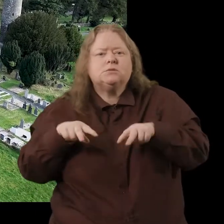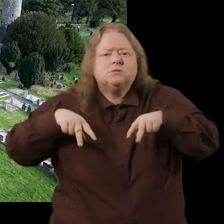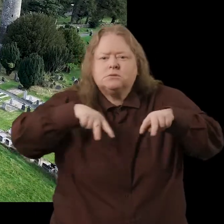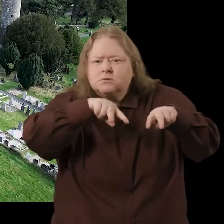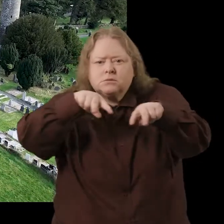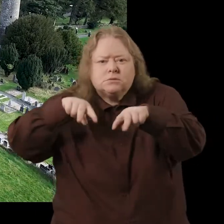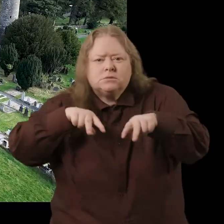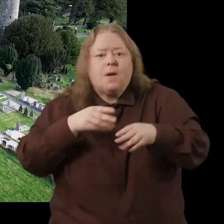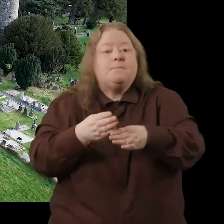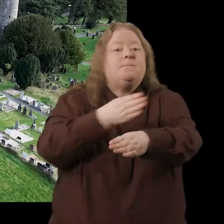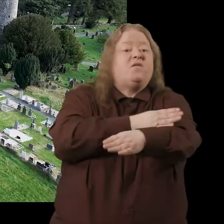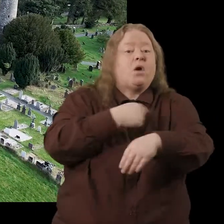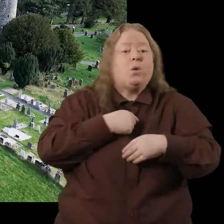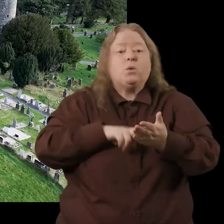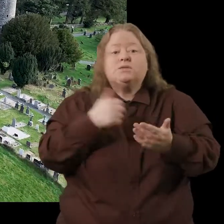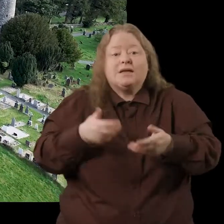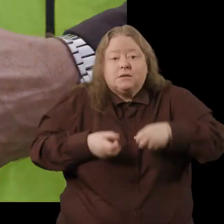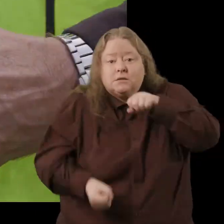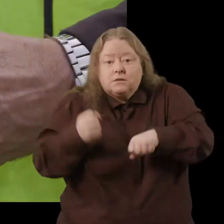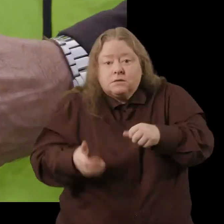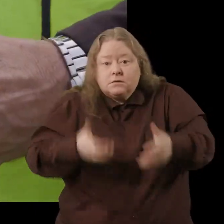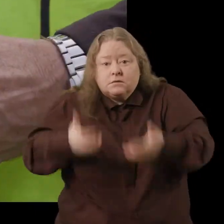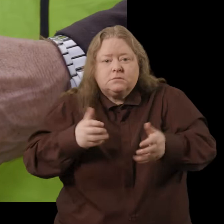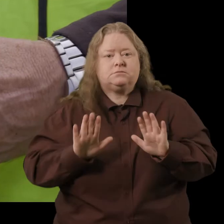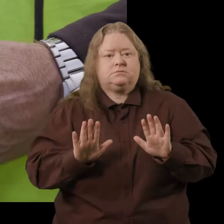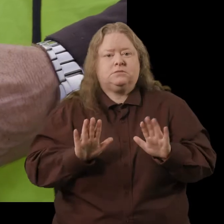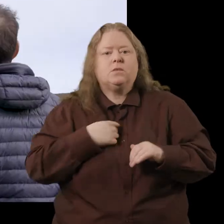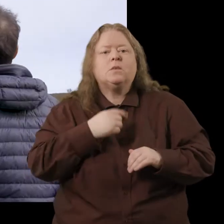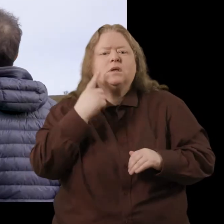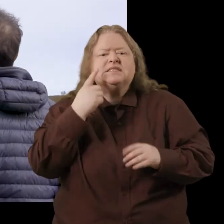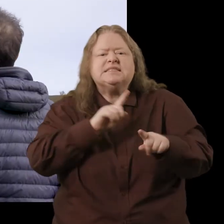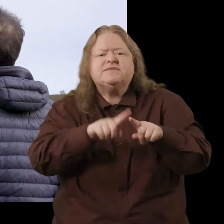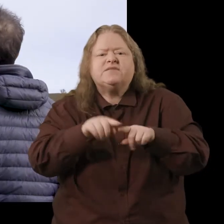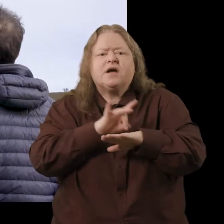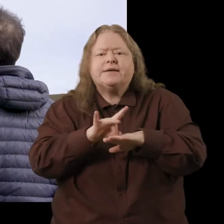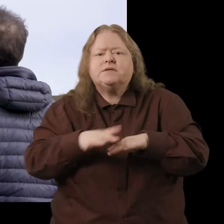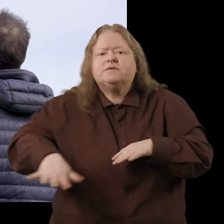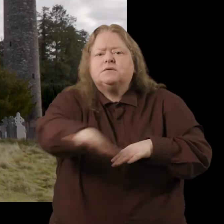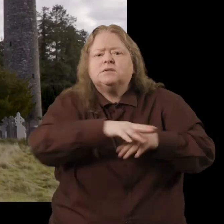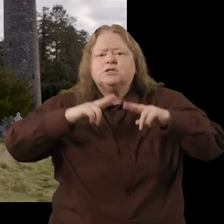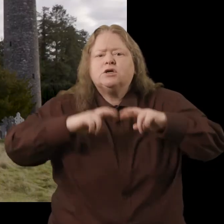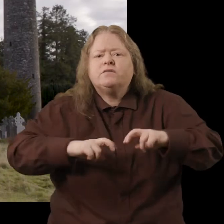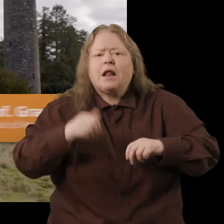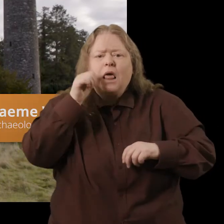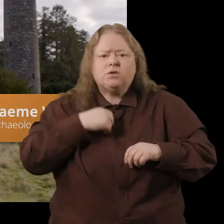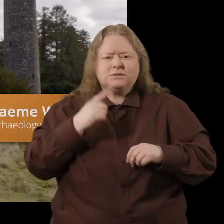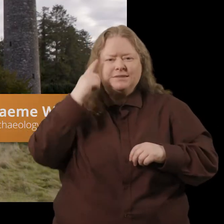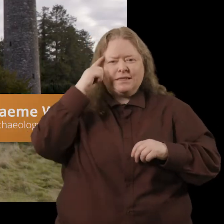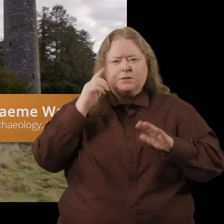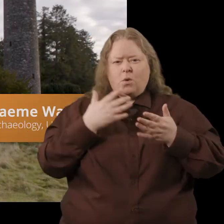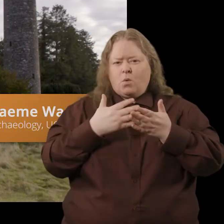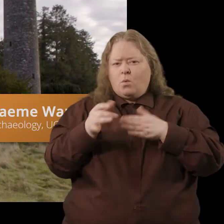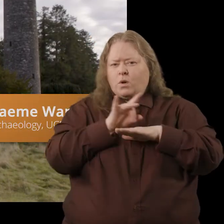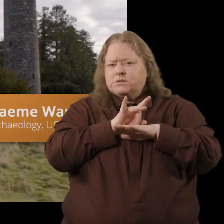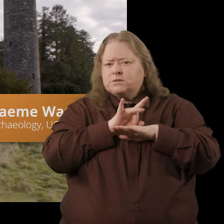Before we conducted any excavation here, we carried out different forms of archaeological survey, and they allow us to get a sense of